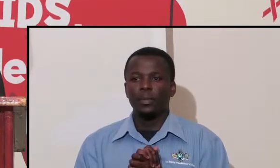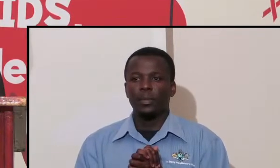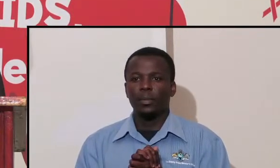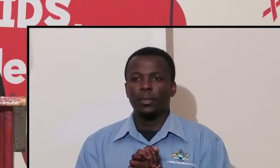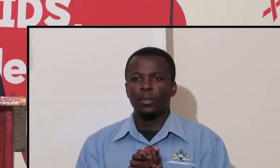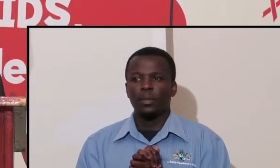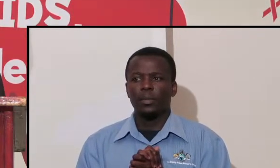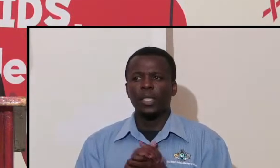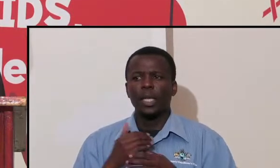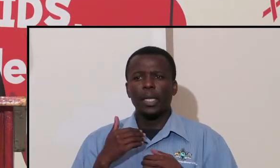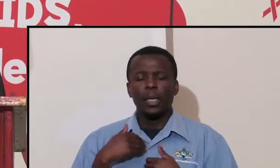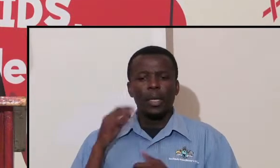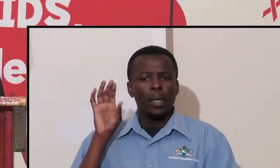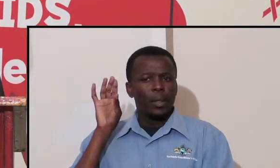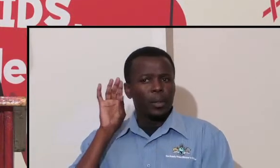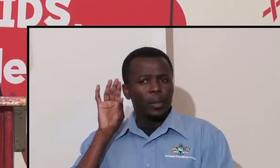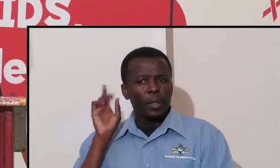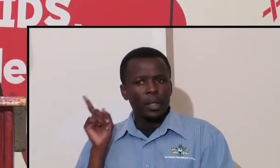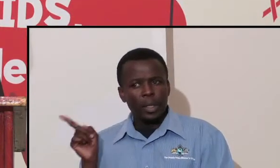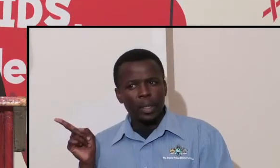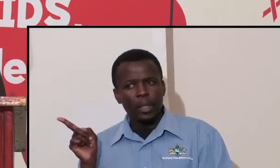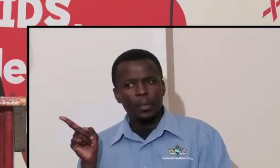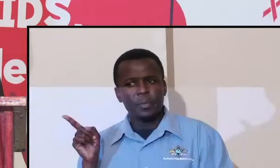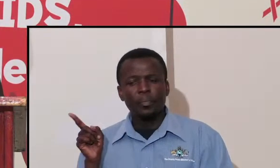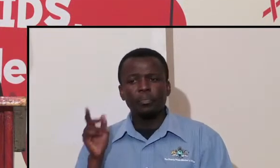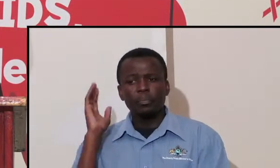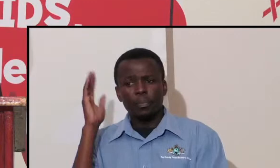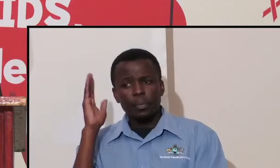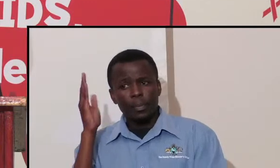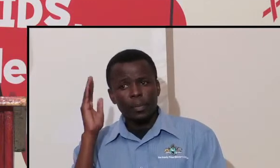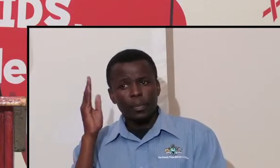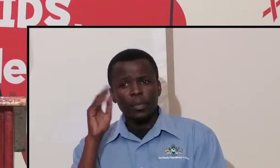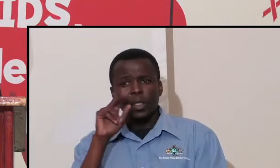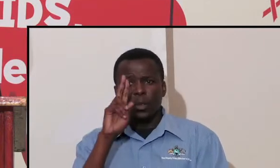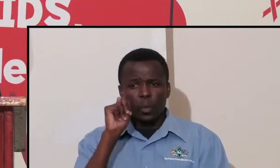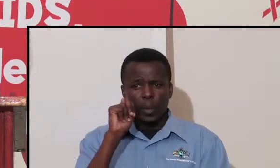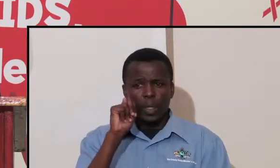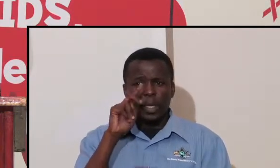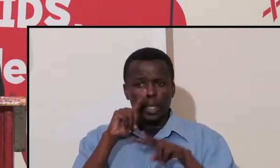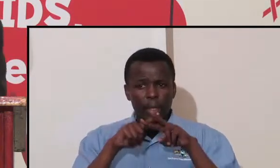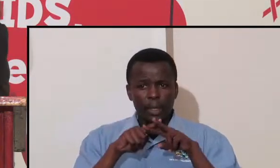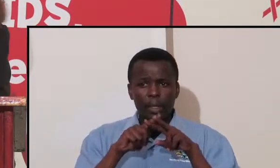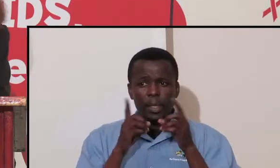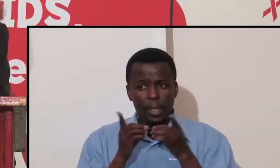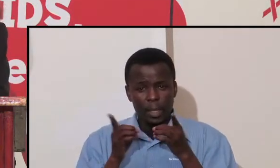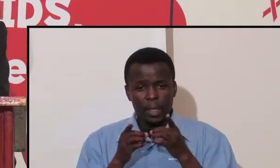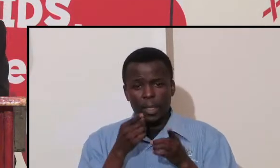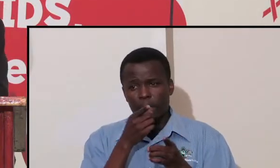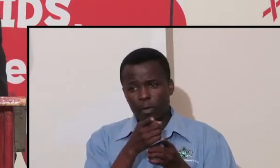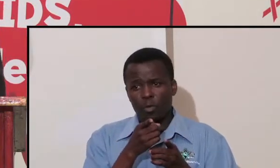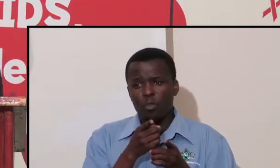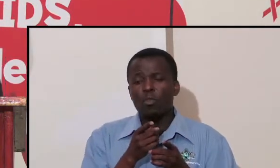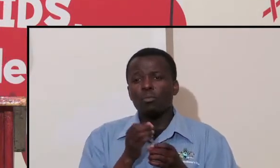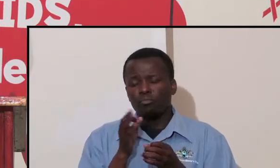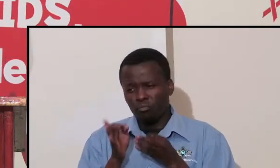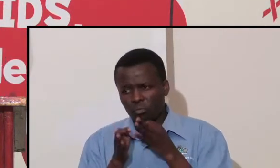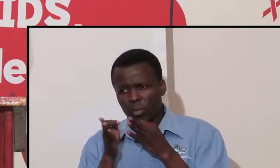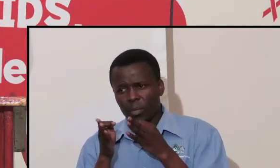You've just heard some inspiring remarks from the UNAIDS Director, which I deeply appreciate. Thank